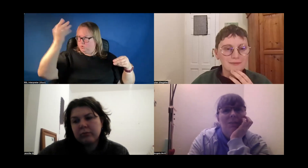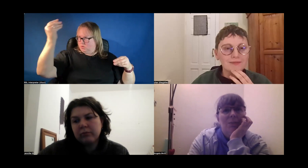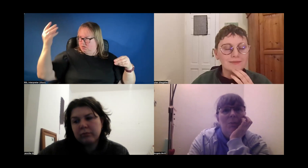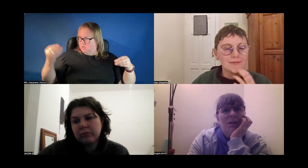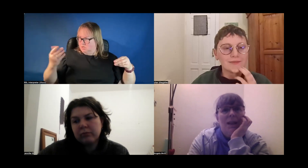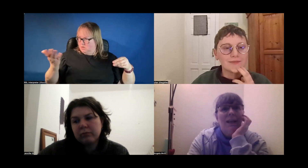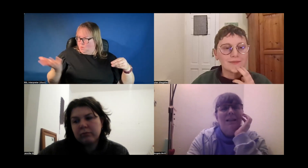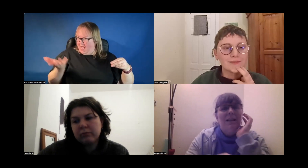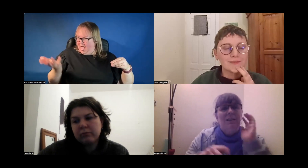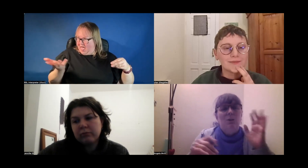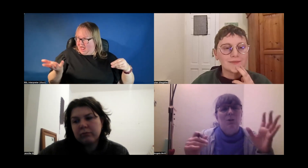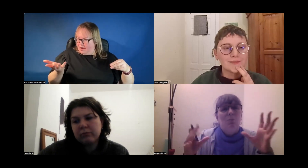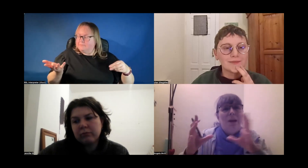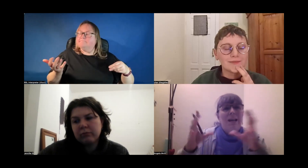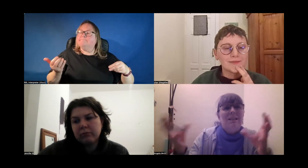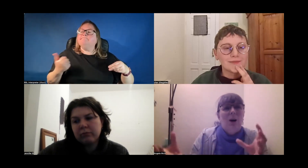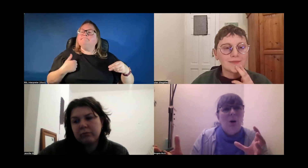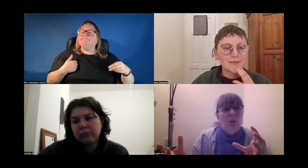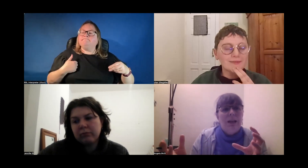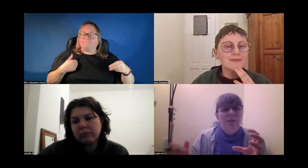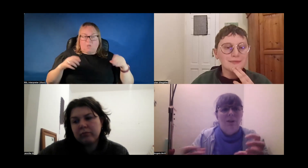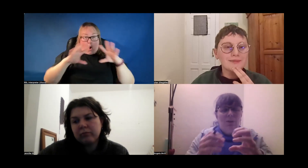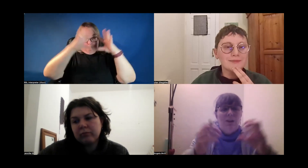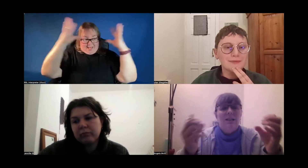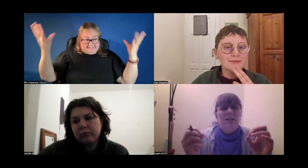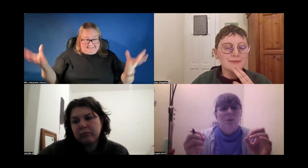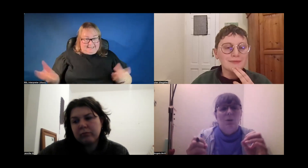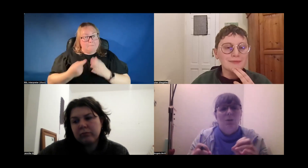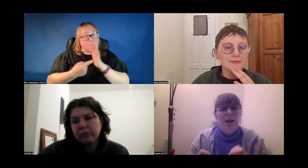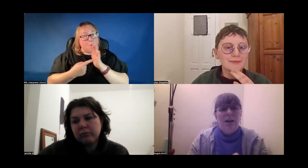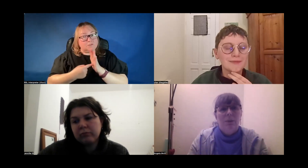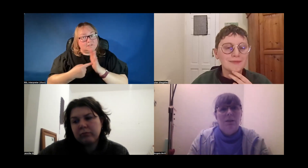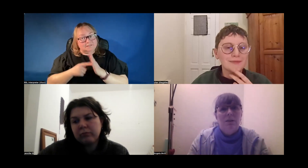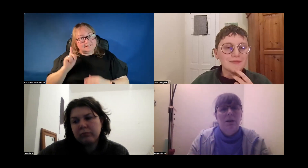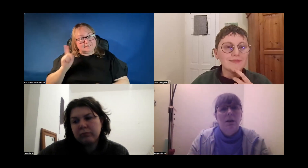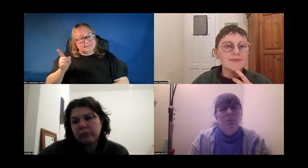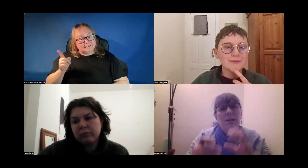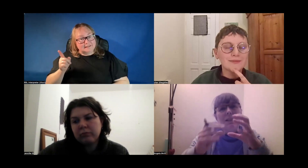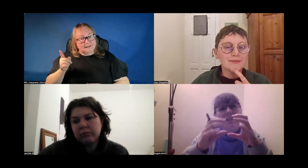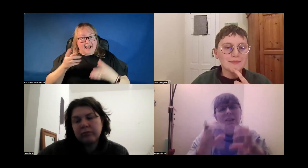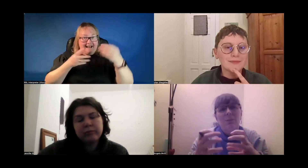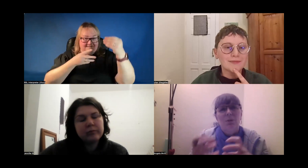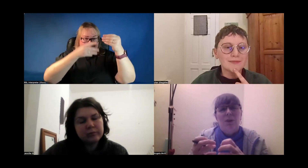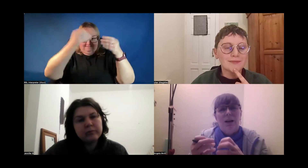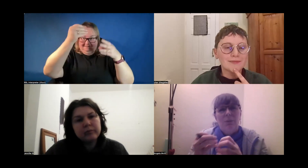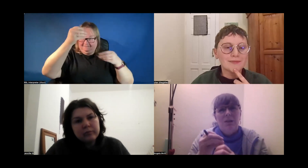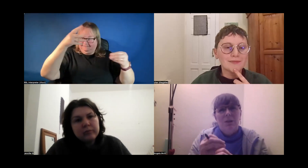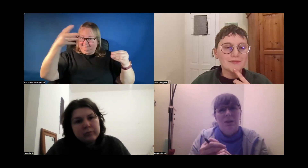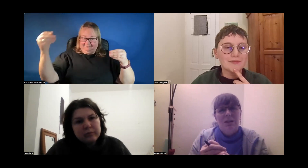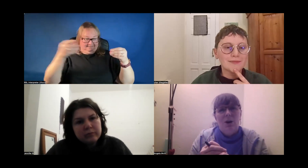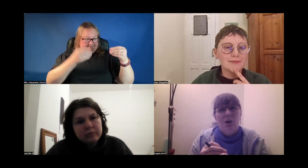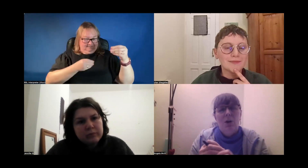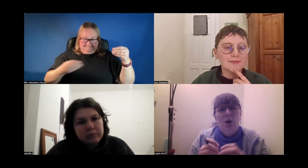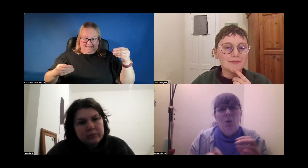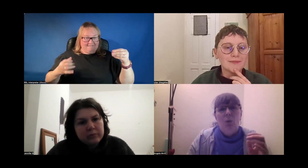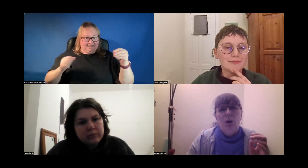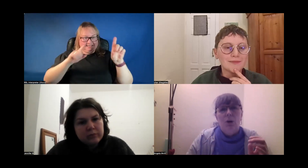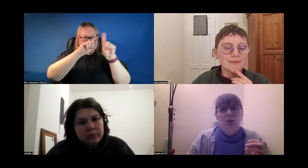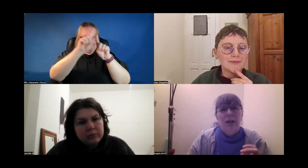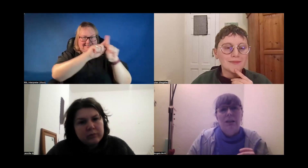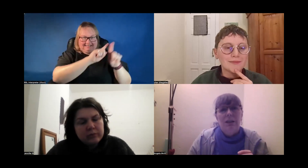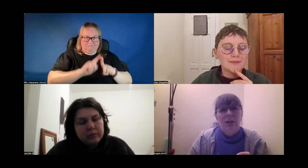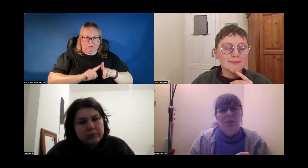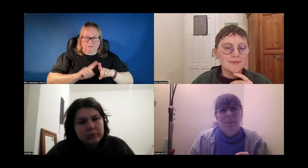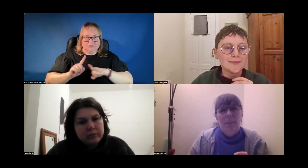the mosaic that sort of makes a whole, even if it is all fragments, but it is visible fragments. So we're